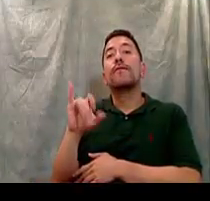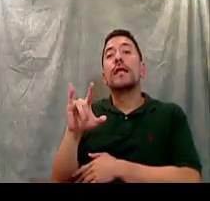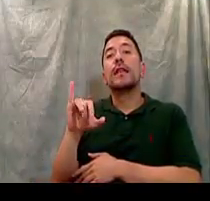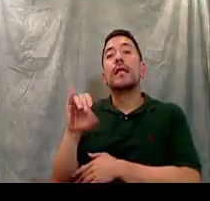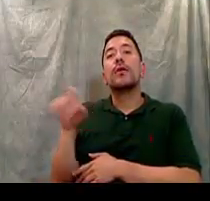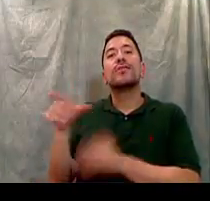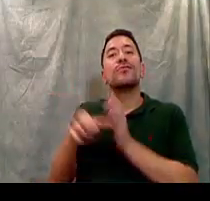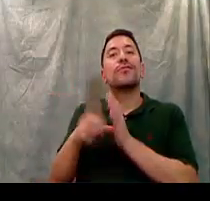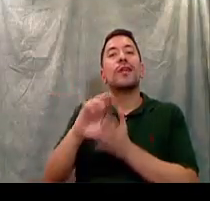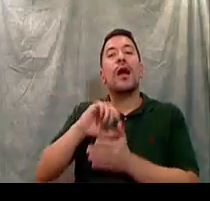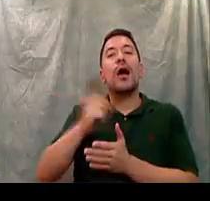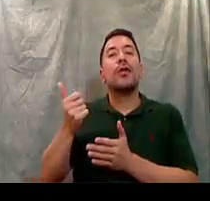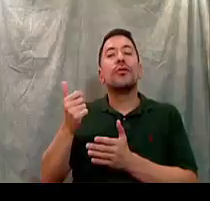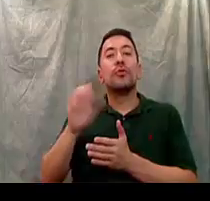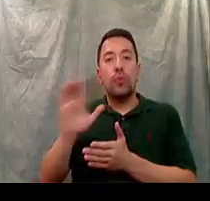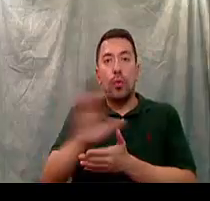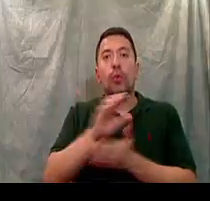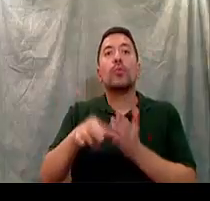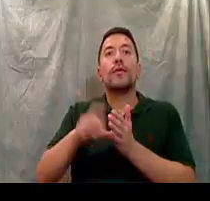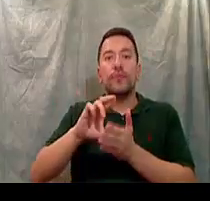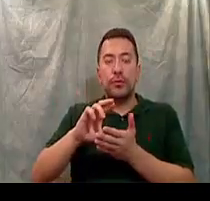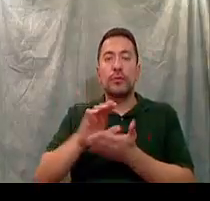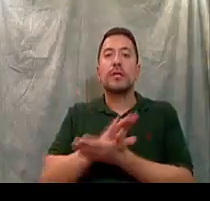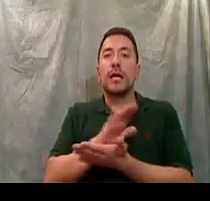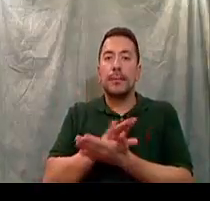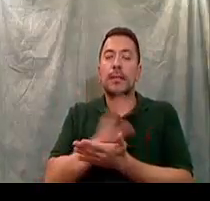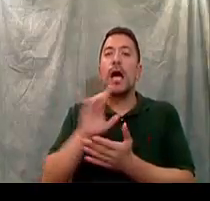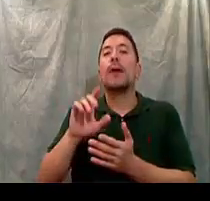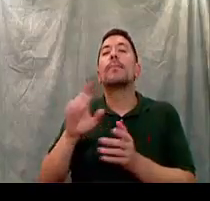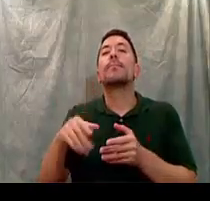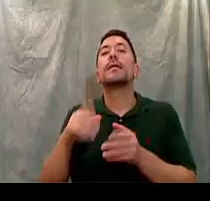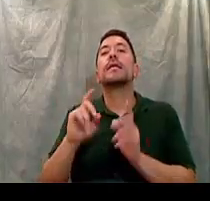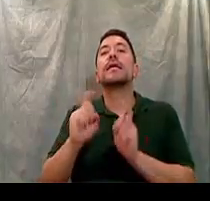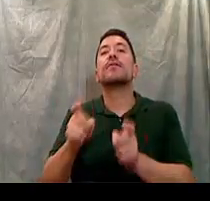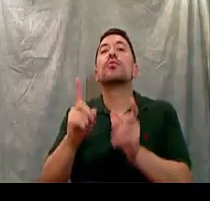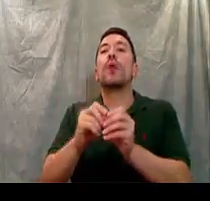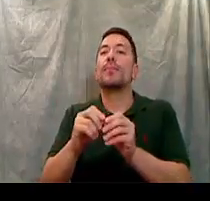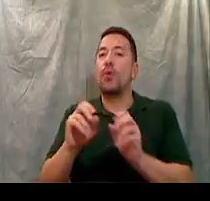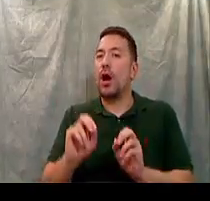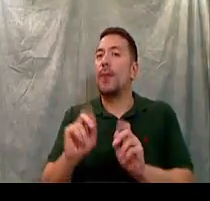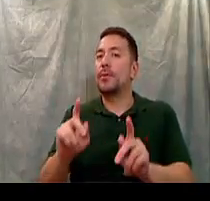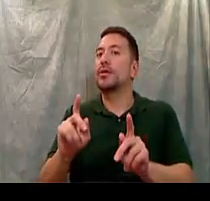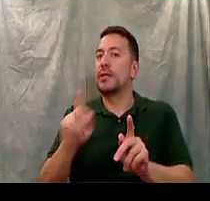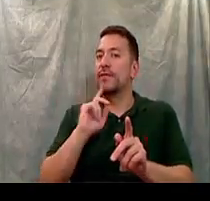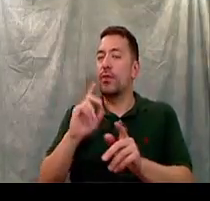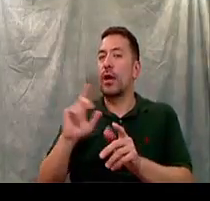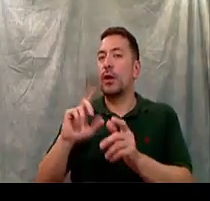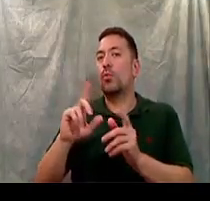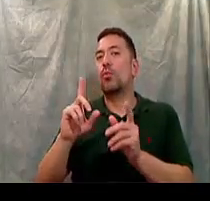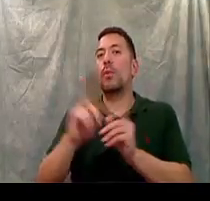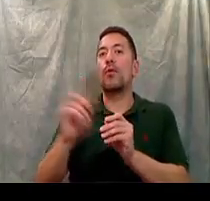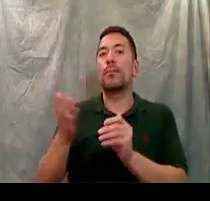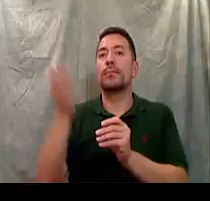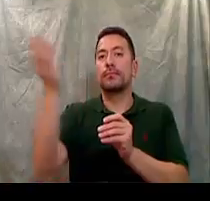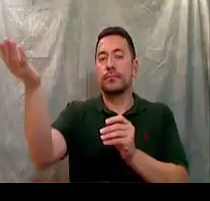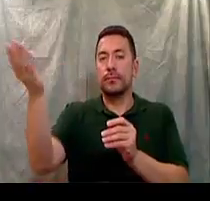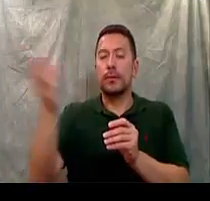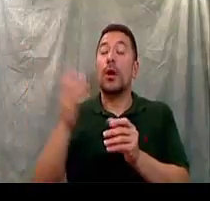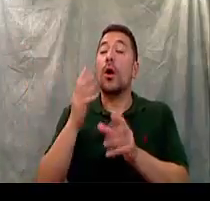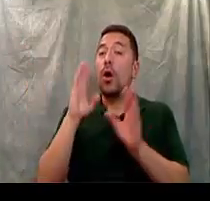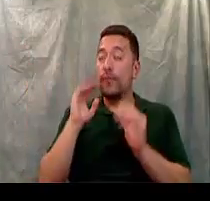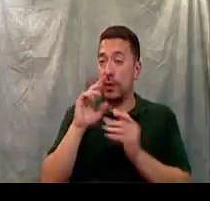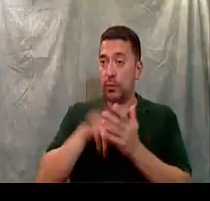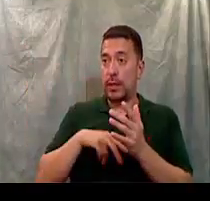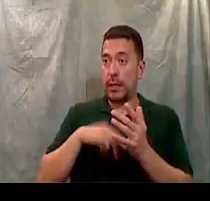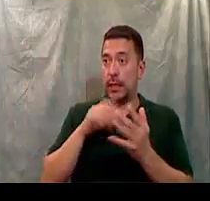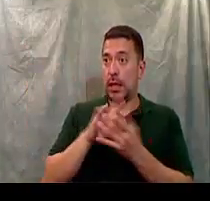presents another revision opportunity before your final submission. Hopefully you read my comments on your draft 2, which was improved from your draft 1